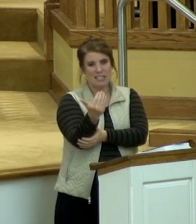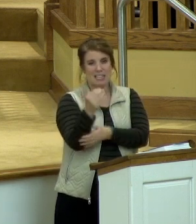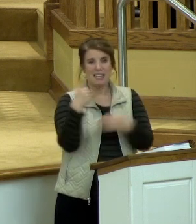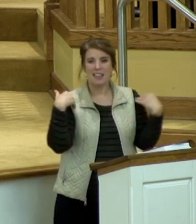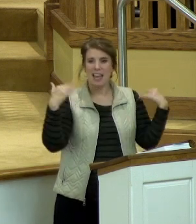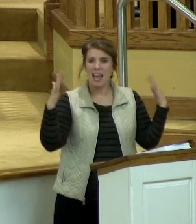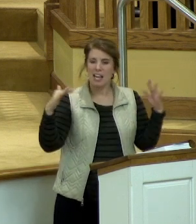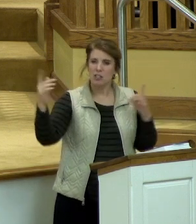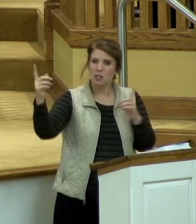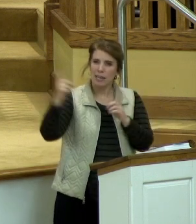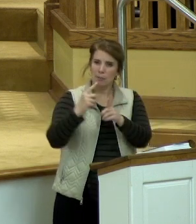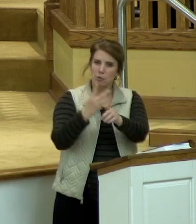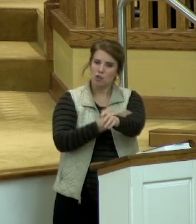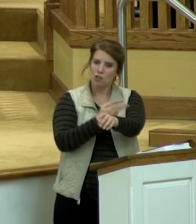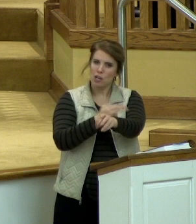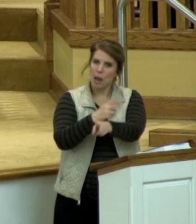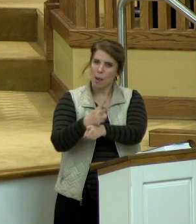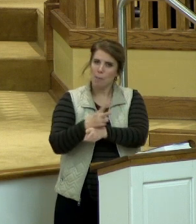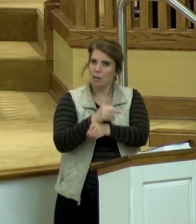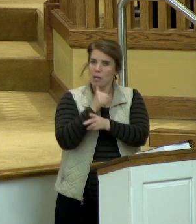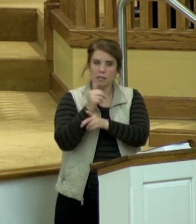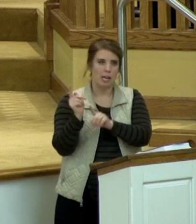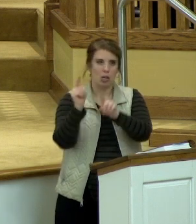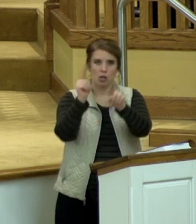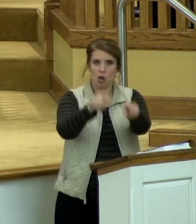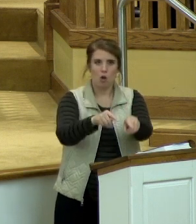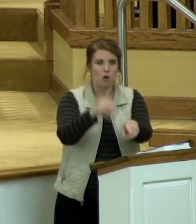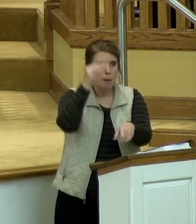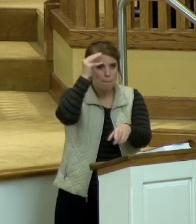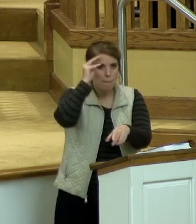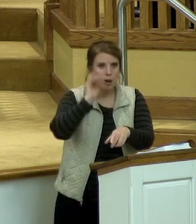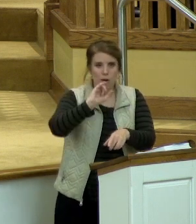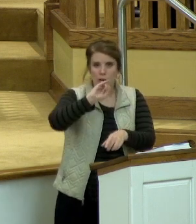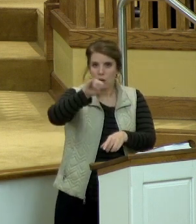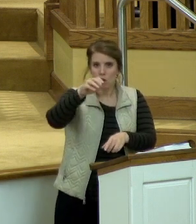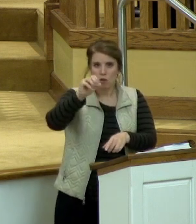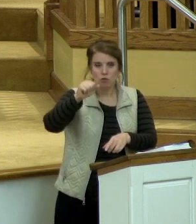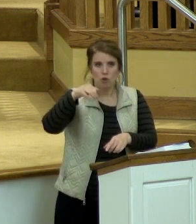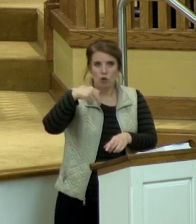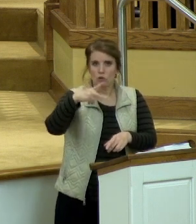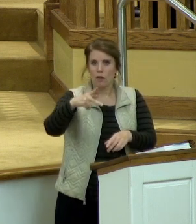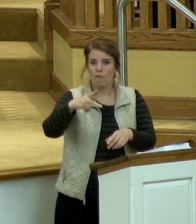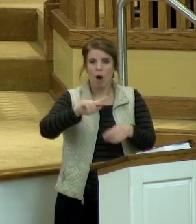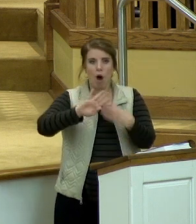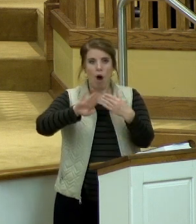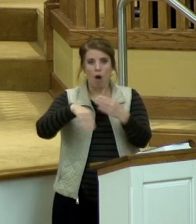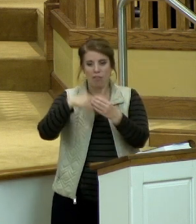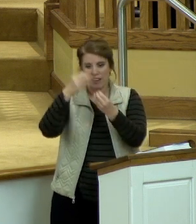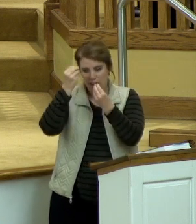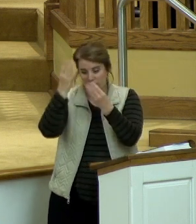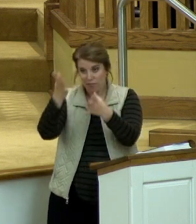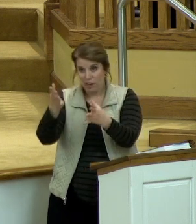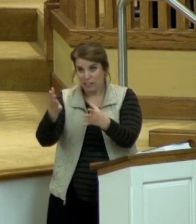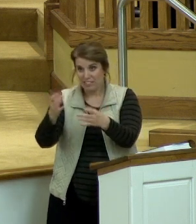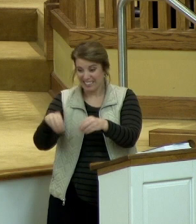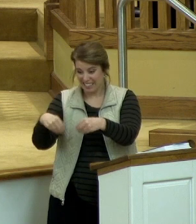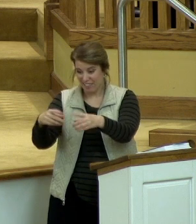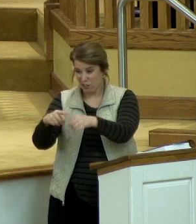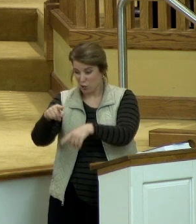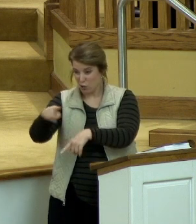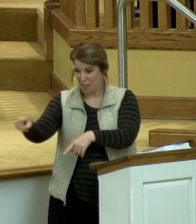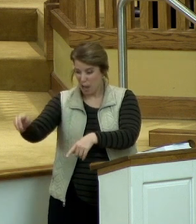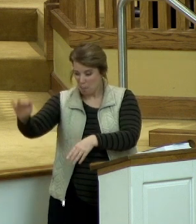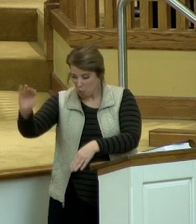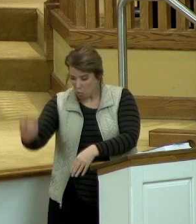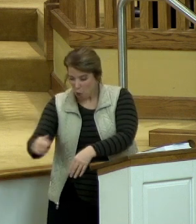angels came to the shepherds, didn't come to Mary and Joseph in the stable. All the information was given to them, which were nobodies in that day. They were the